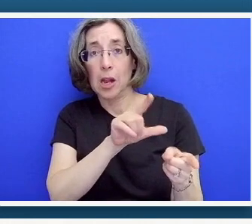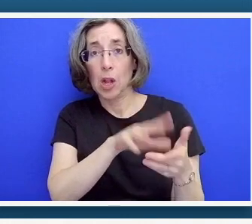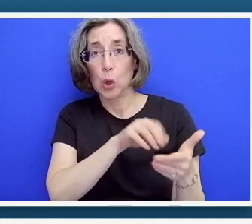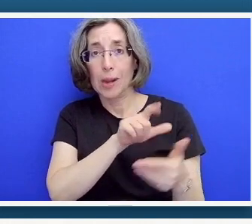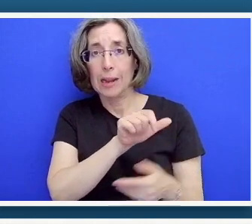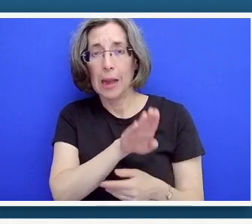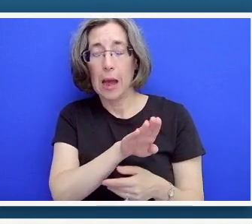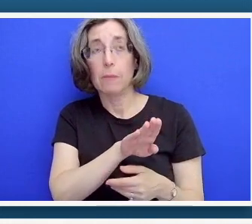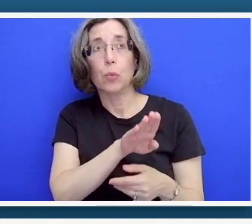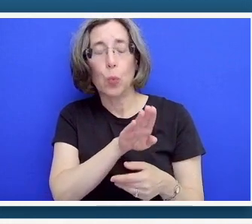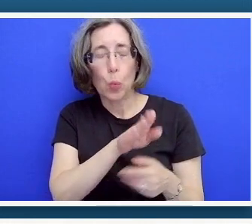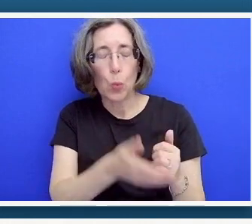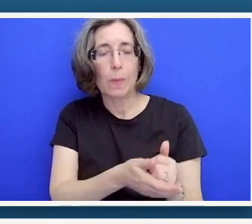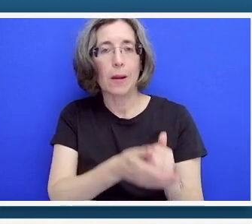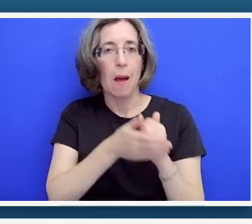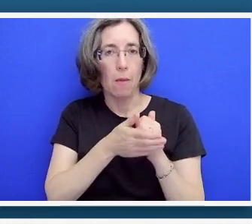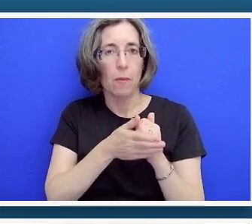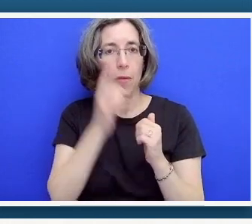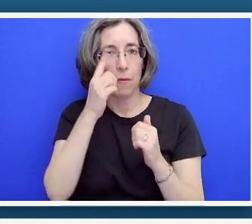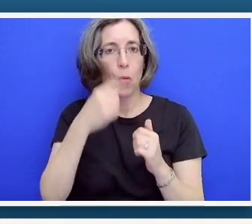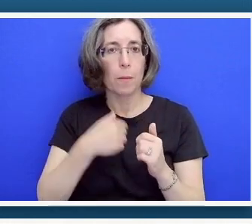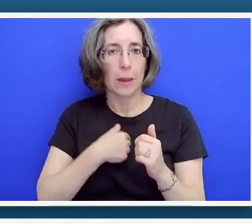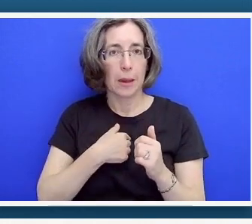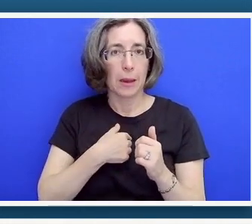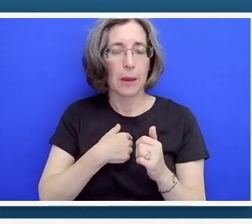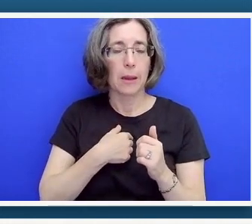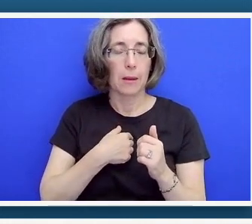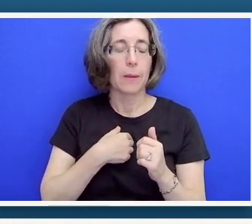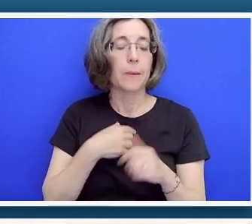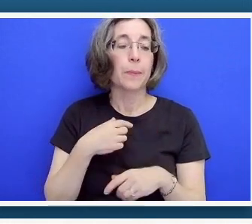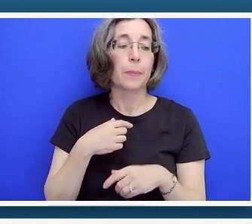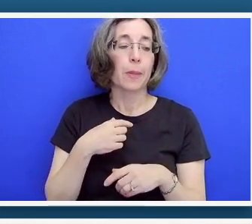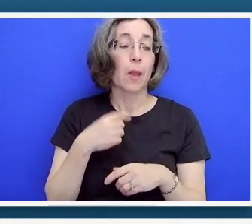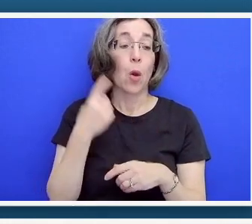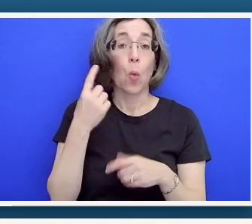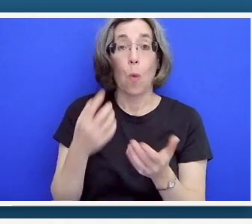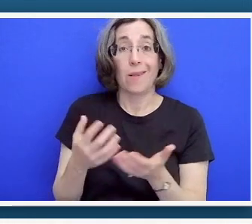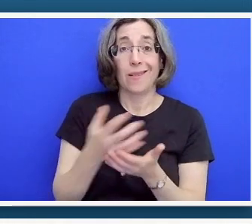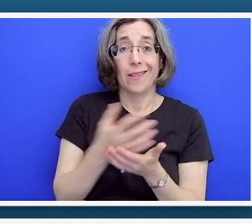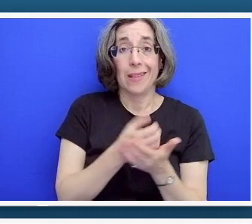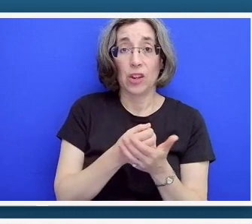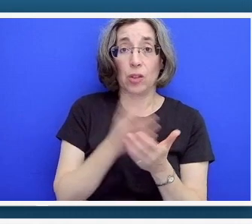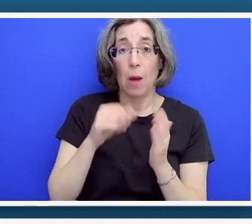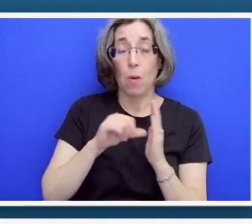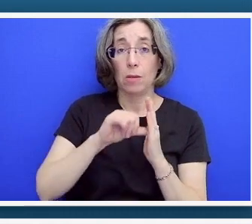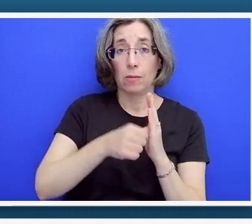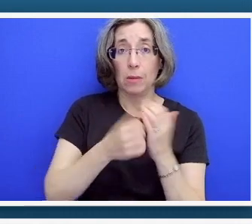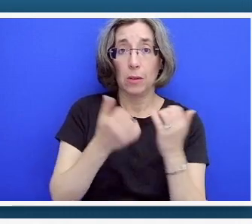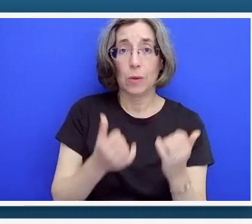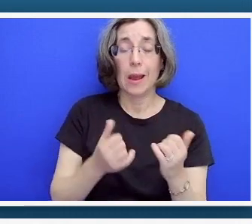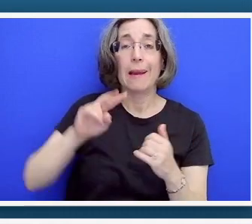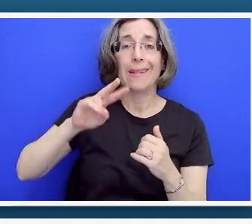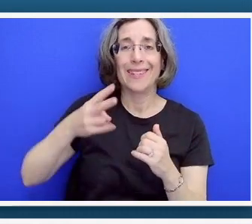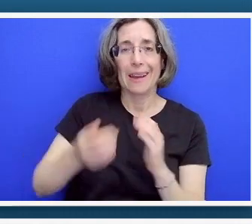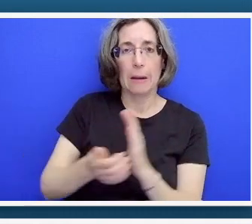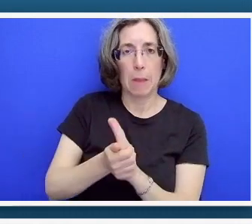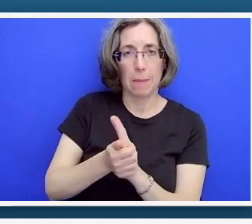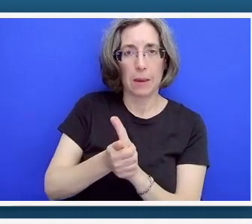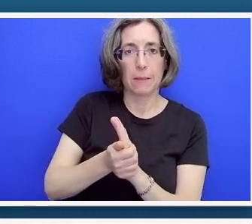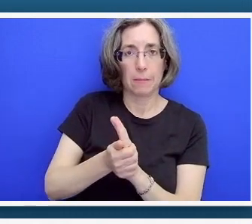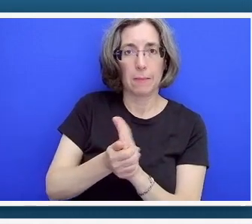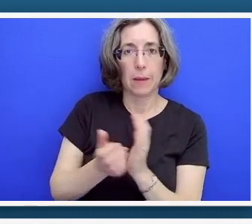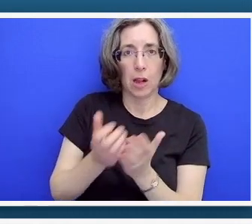my classroom. And one collection that I'm going to highlight today is the Second Amendment collection. And in